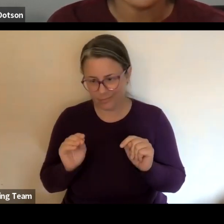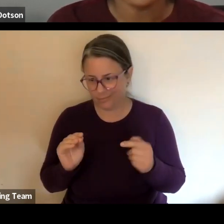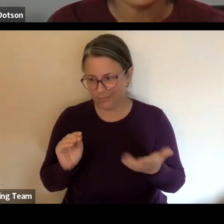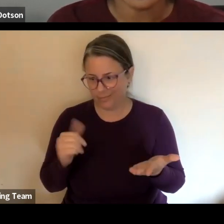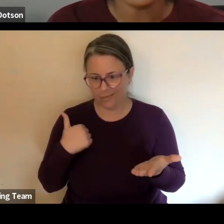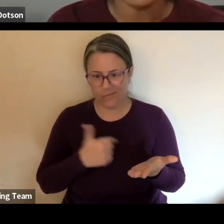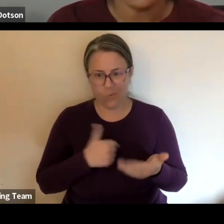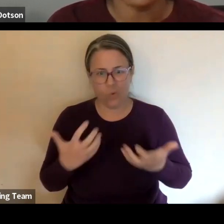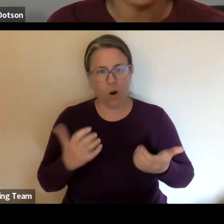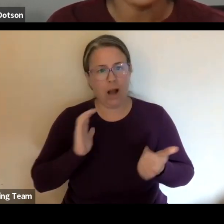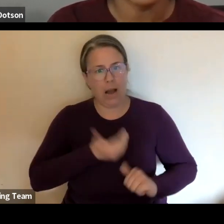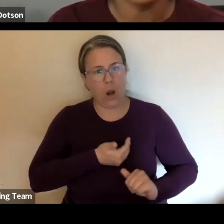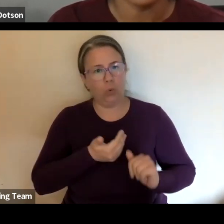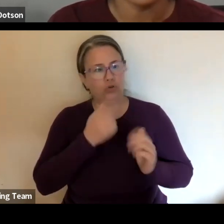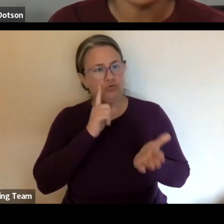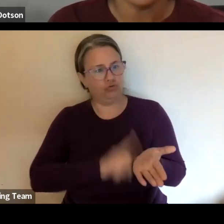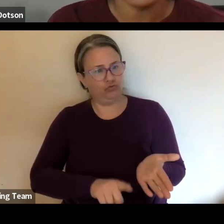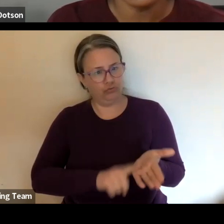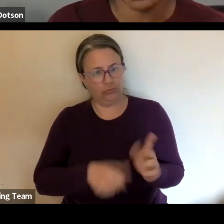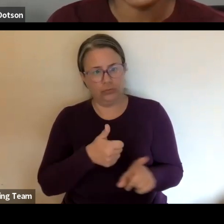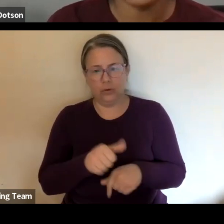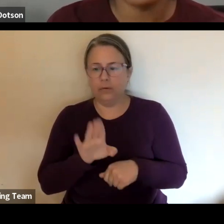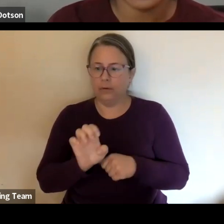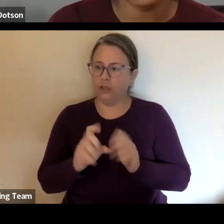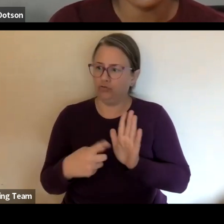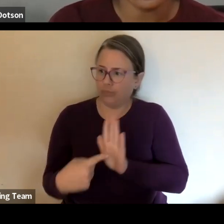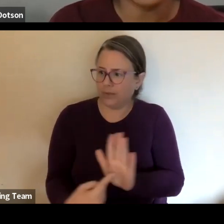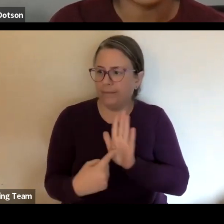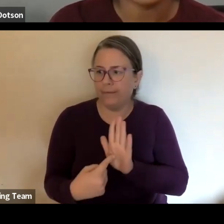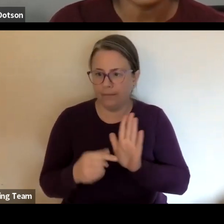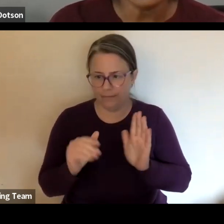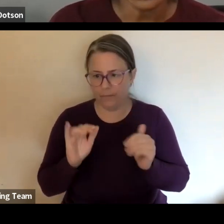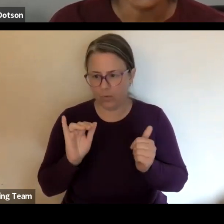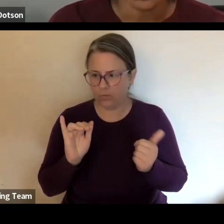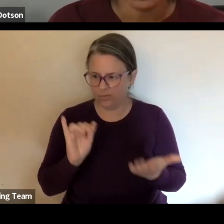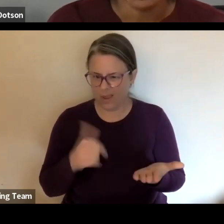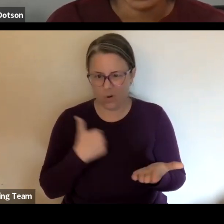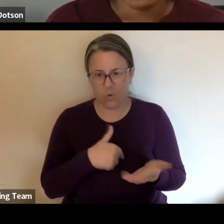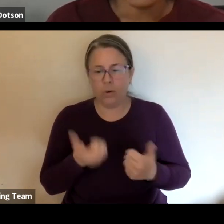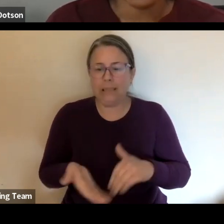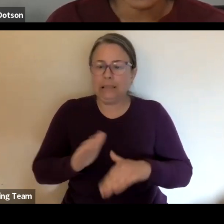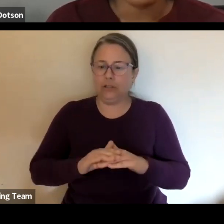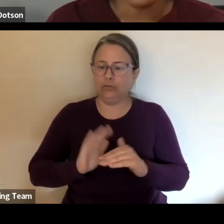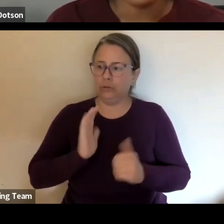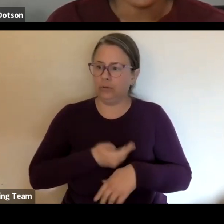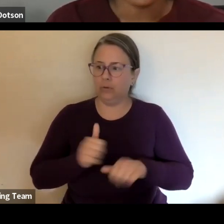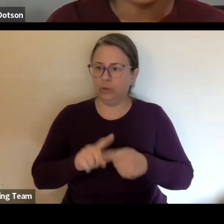increase generalizability. And so lack of diversity in the research limits that generalizability.